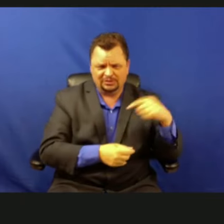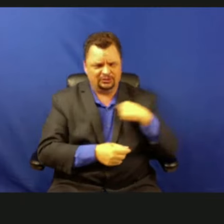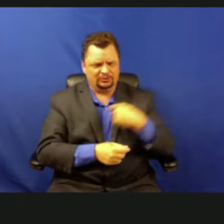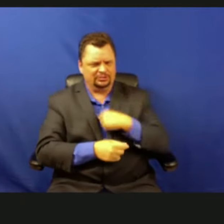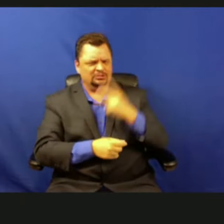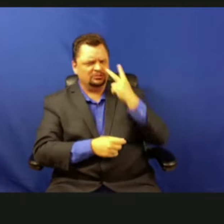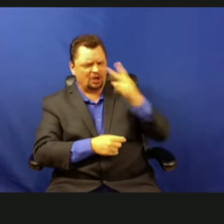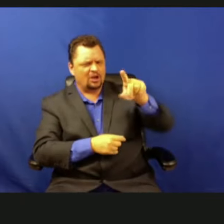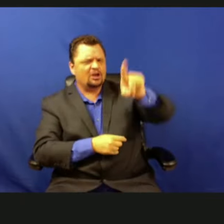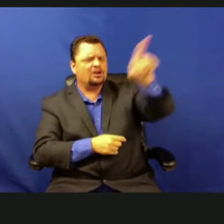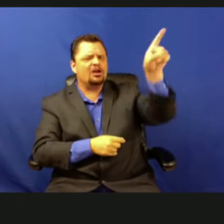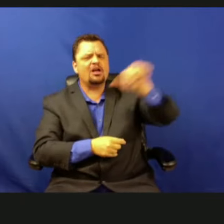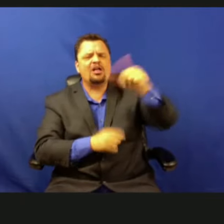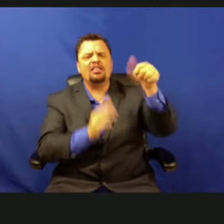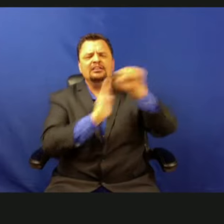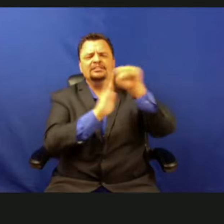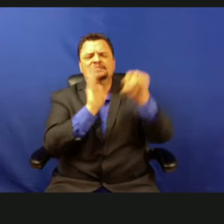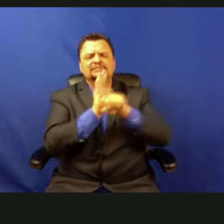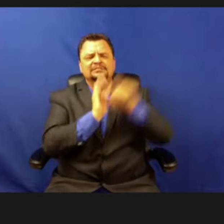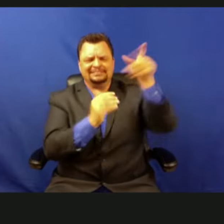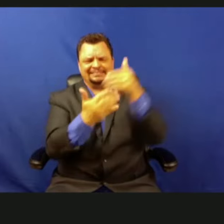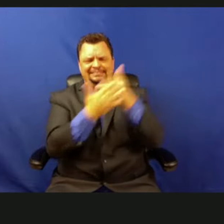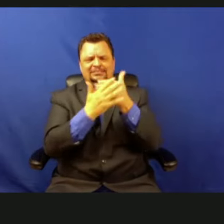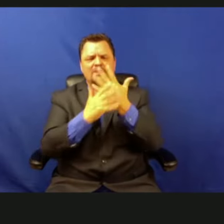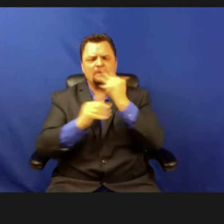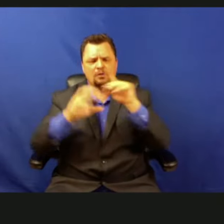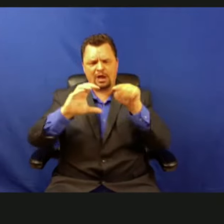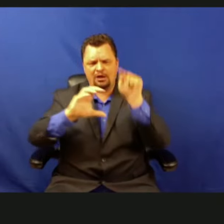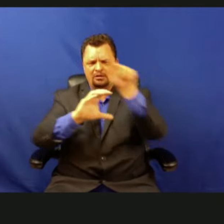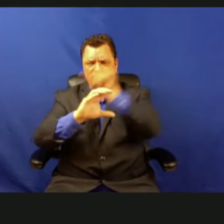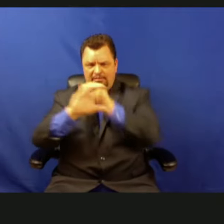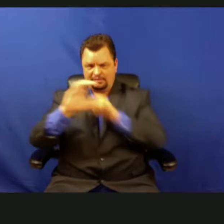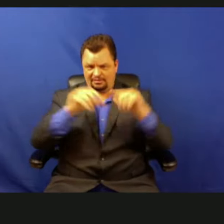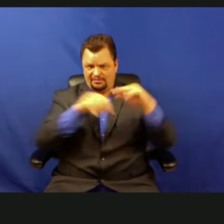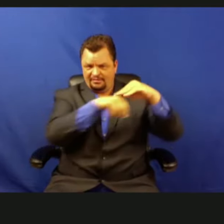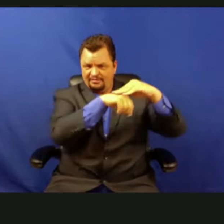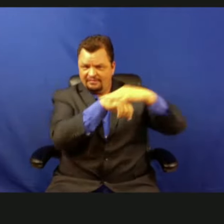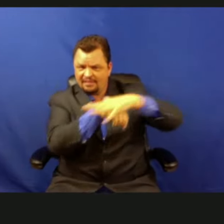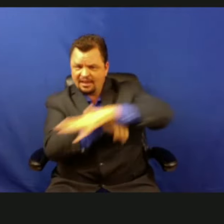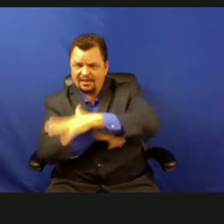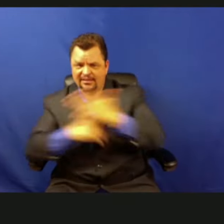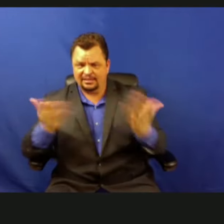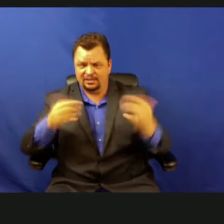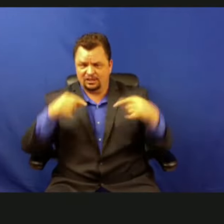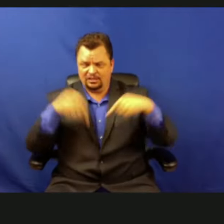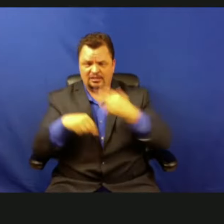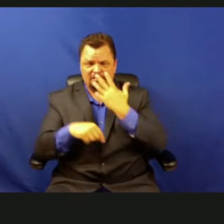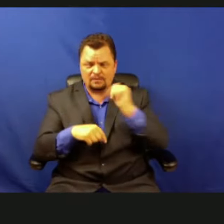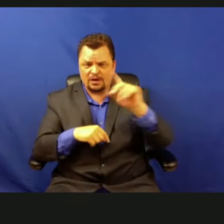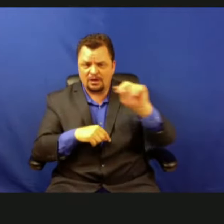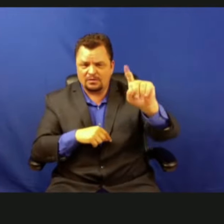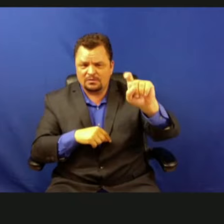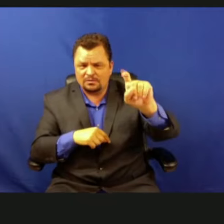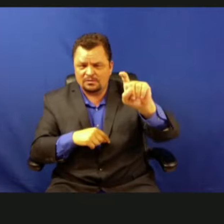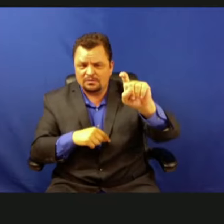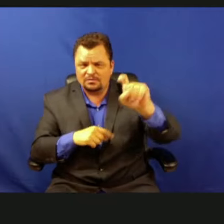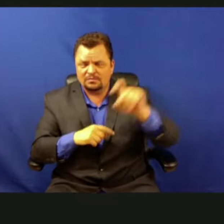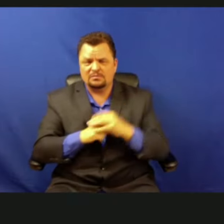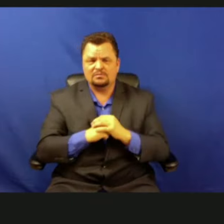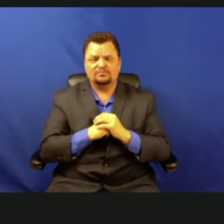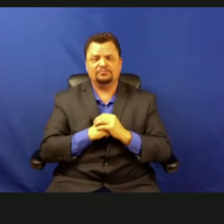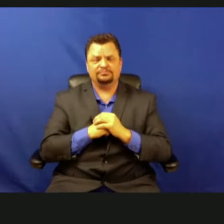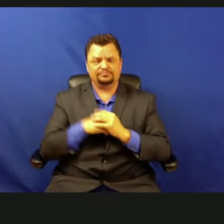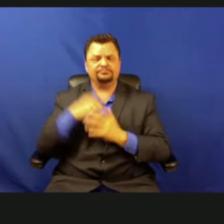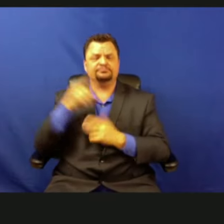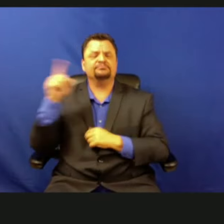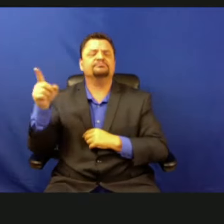of Colorado? Thank you very much. The vaccines remain highly effective against every known mutation of COVID-19. The